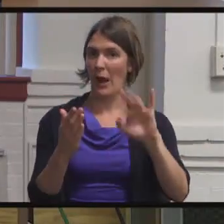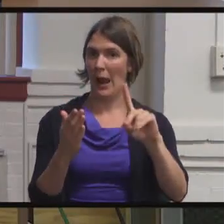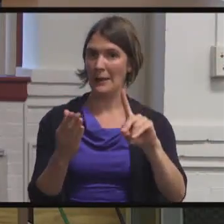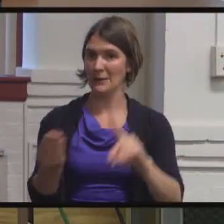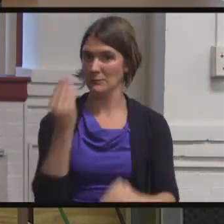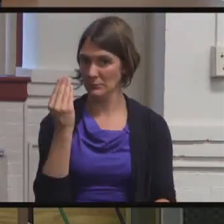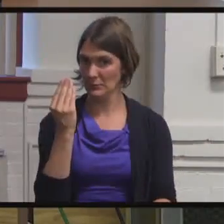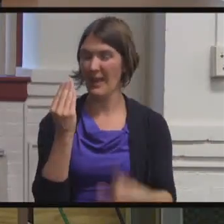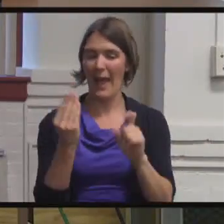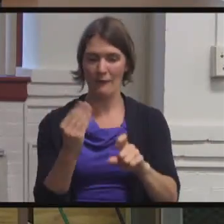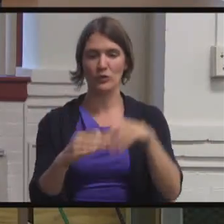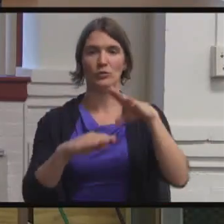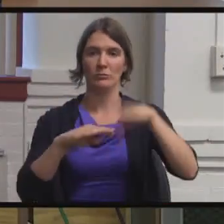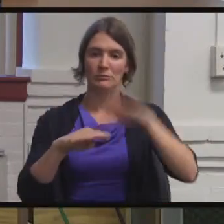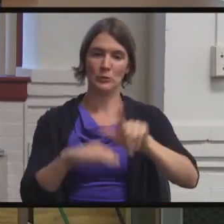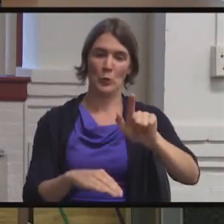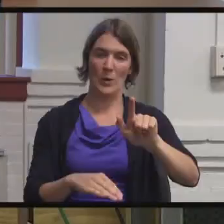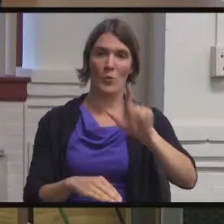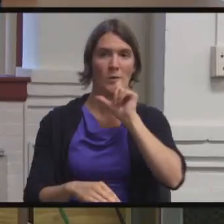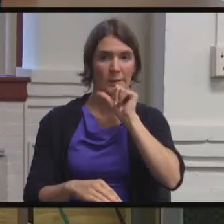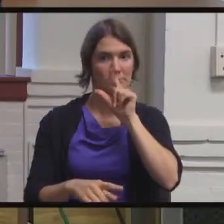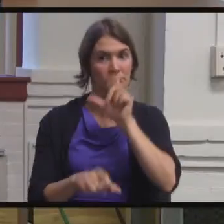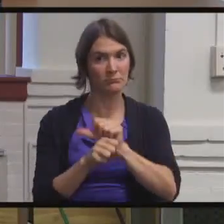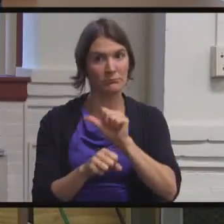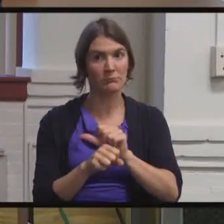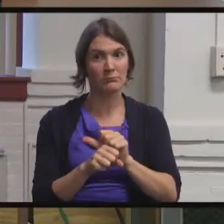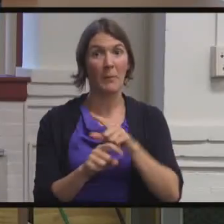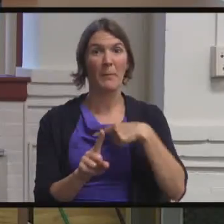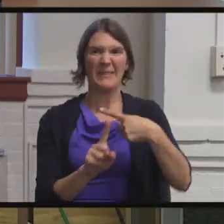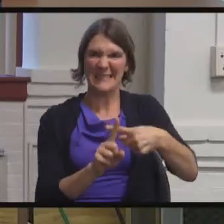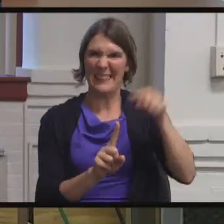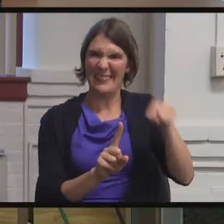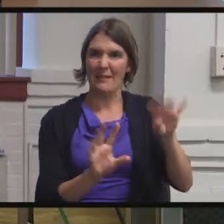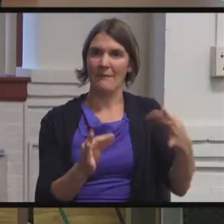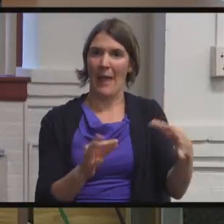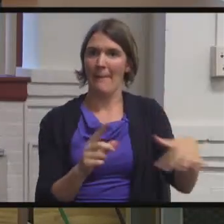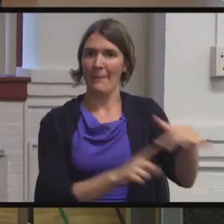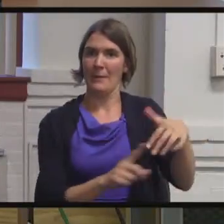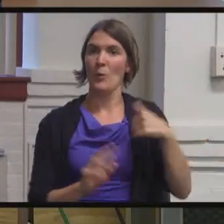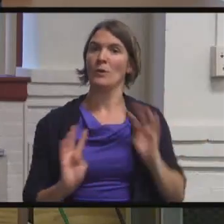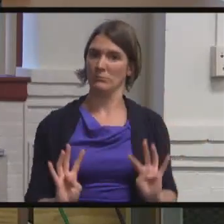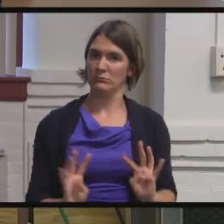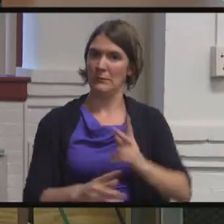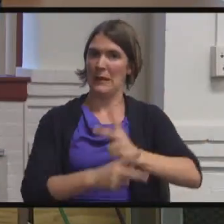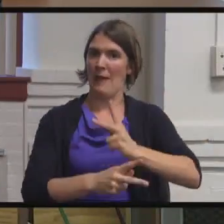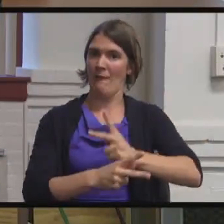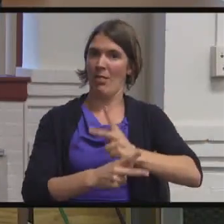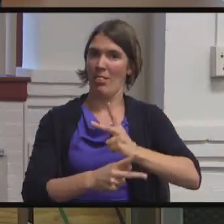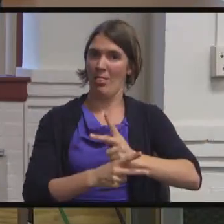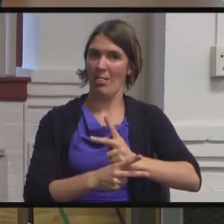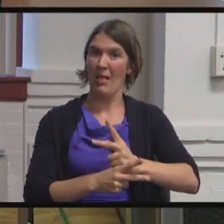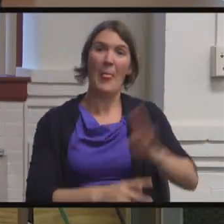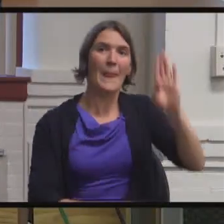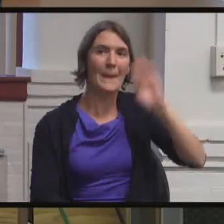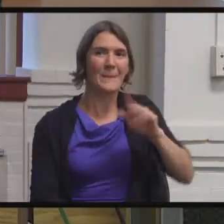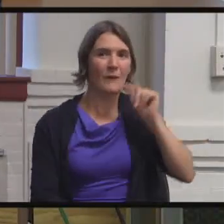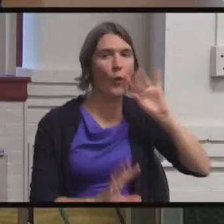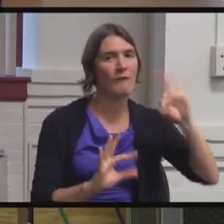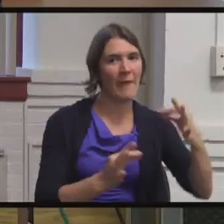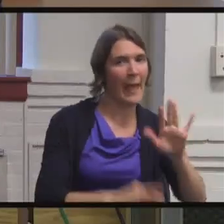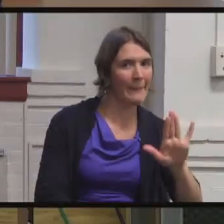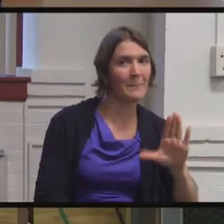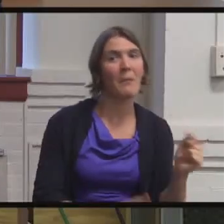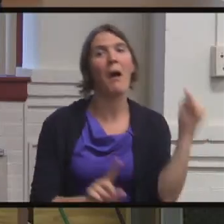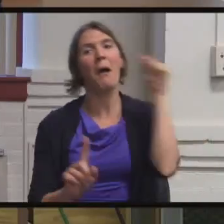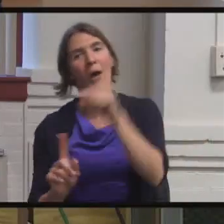would be of age to enter that specific area because it's a family event. The soapbox race, not the beer tent, obviously.